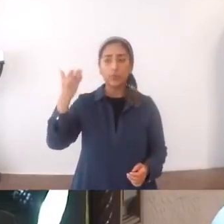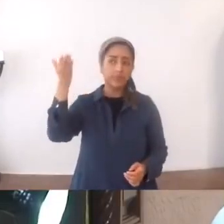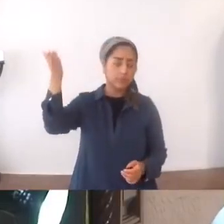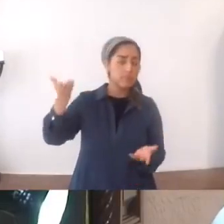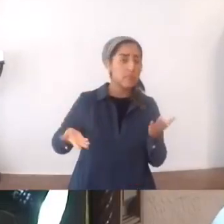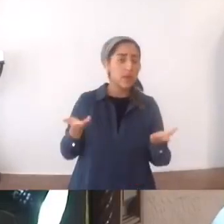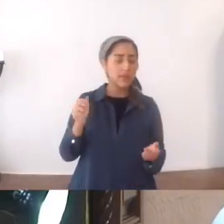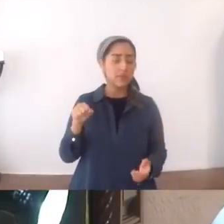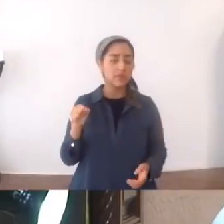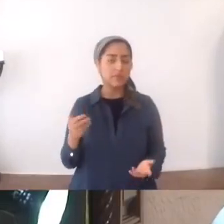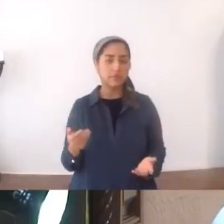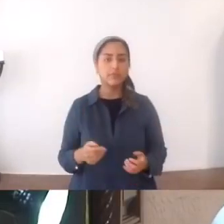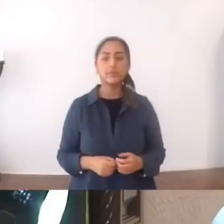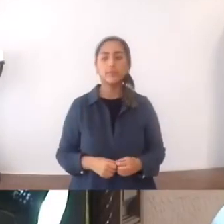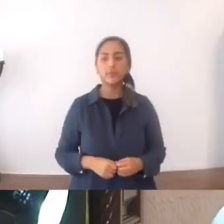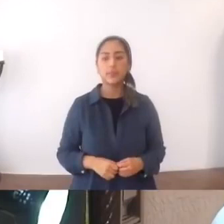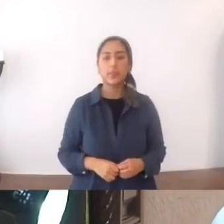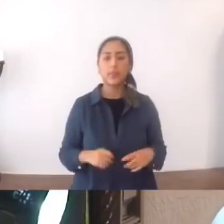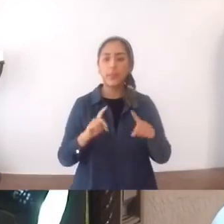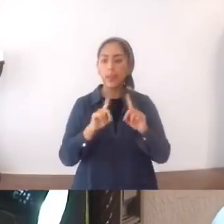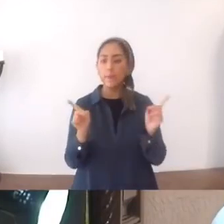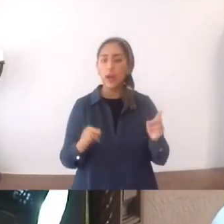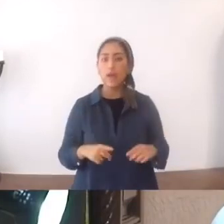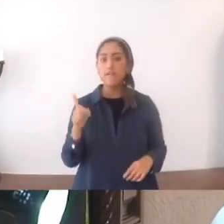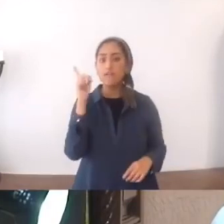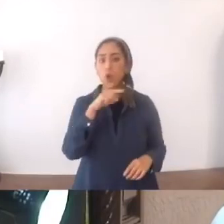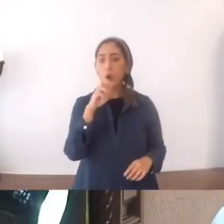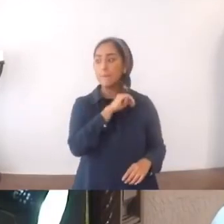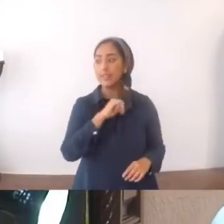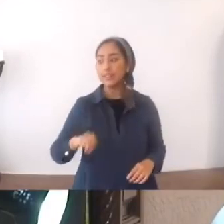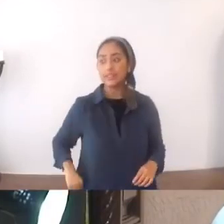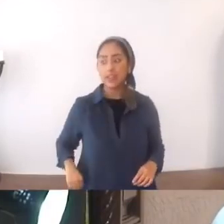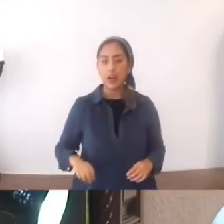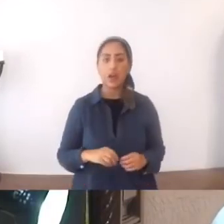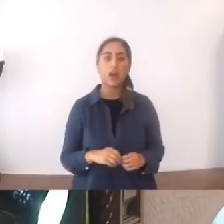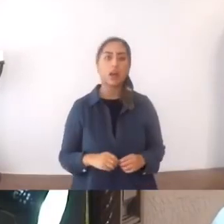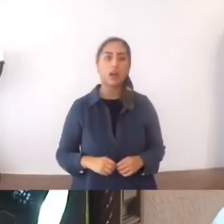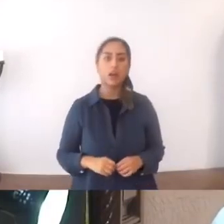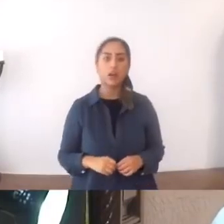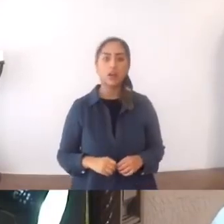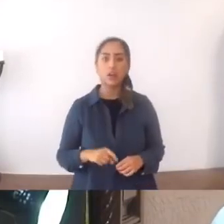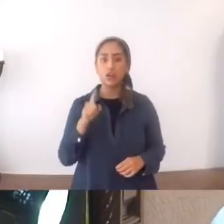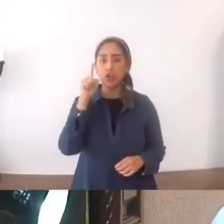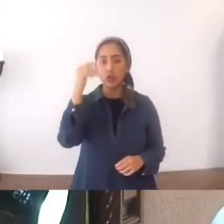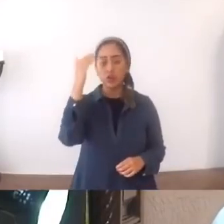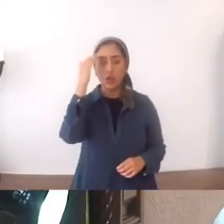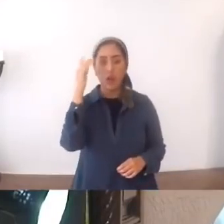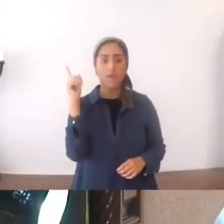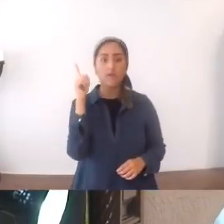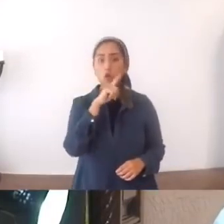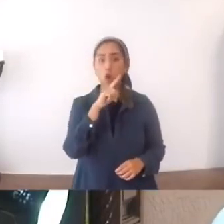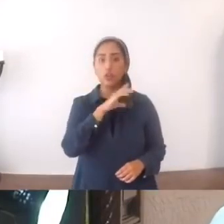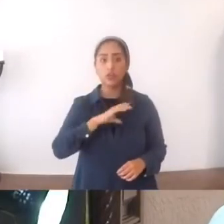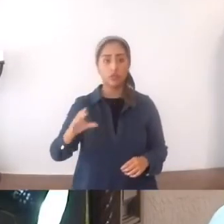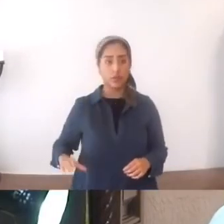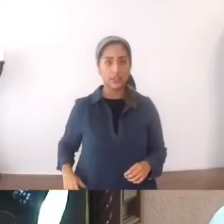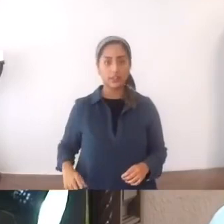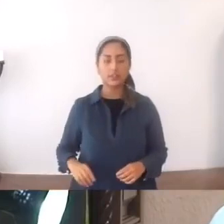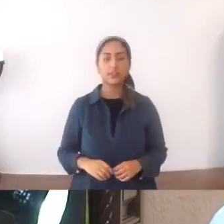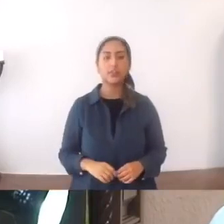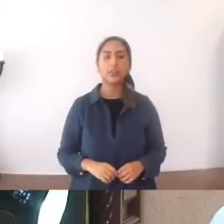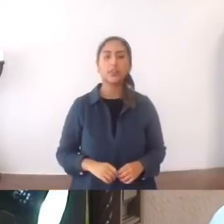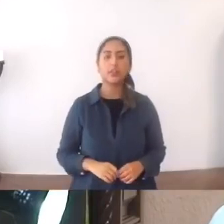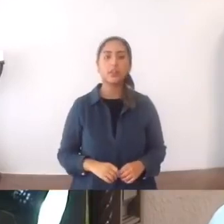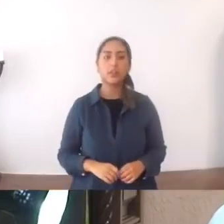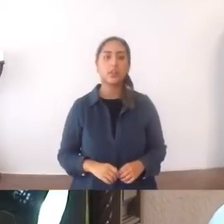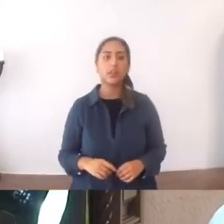ser el Papa, well, yes, maybe the fake prophet can be the Pope, pero el anti-Mashiach, but the anti-Mashiach, tú le has conocido como anticristo, you